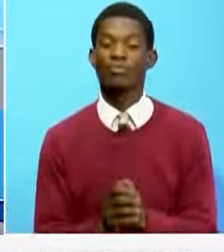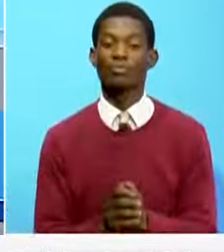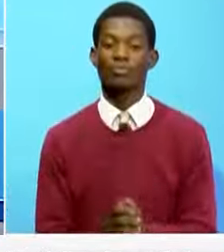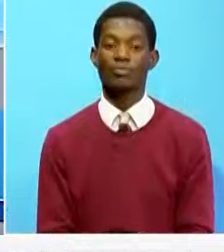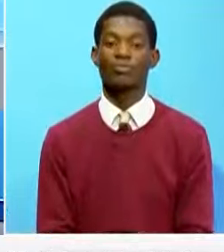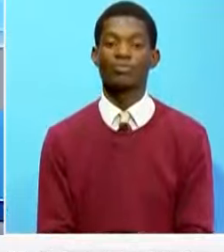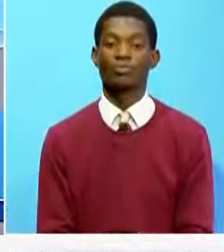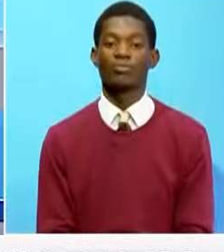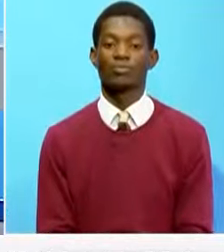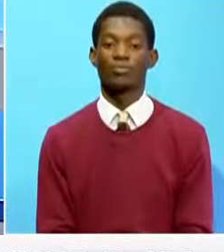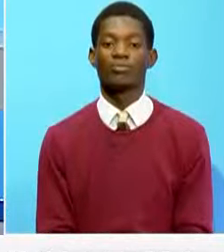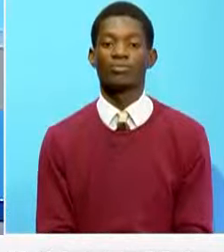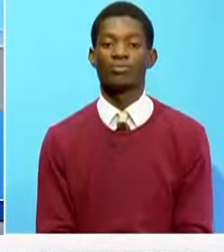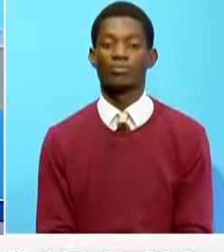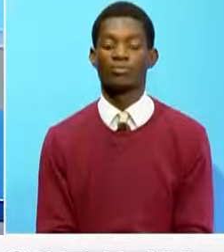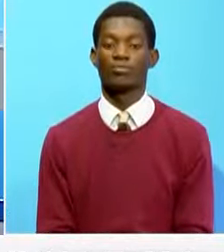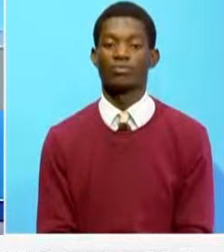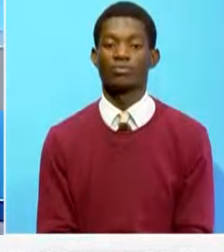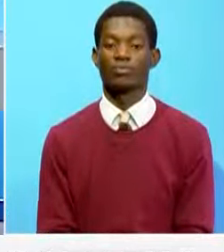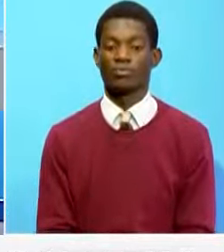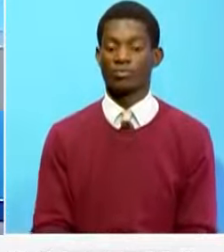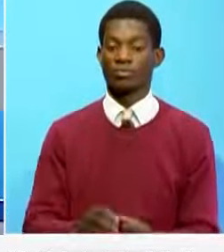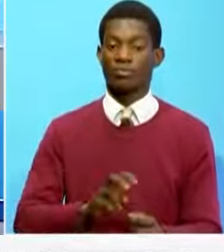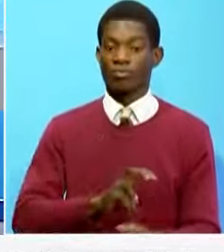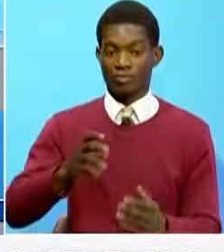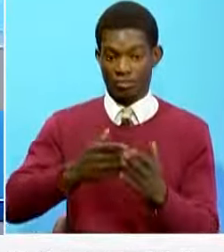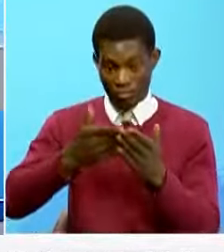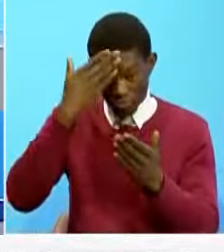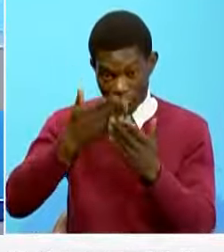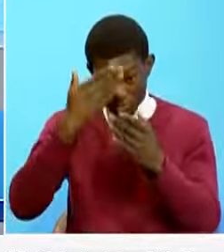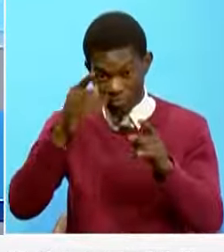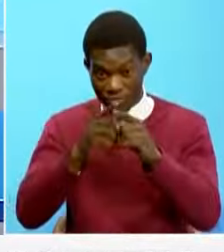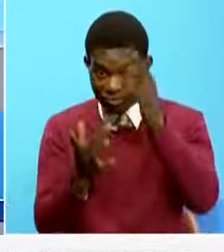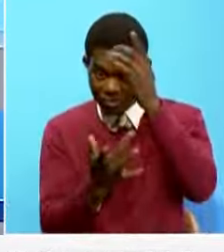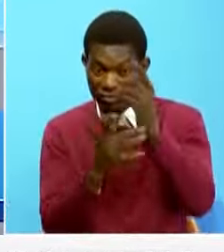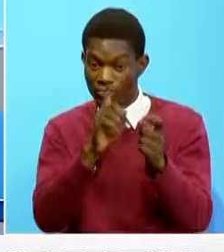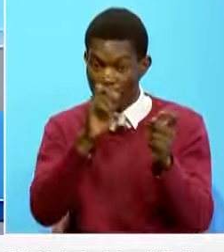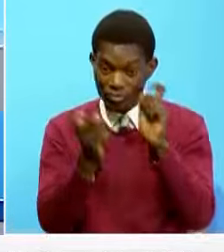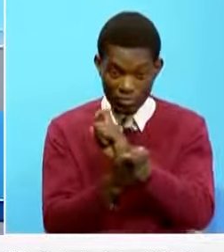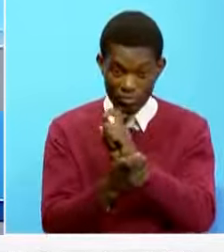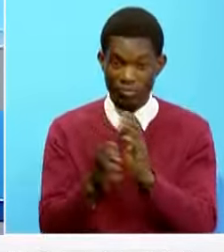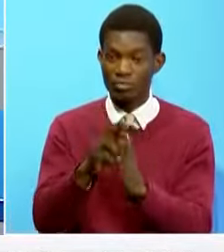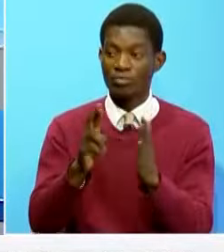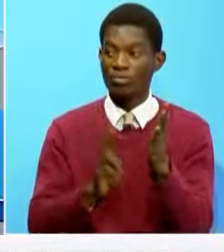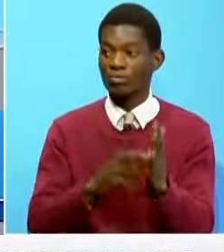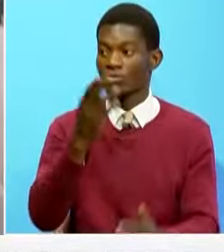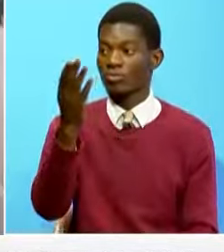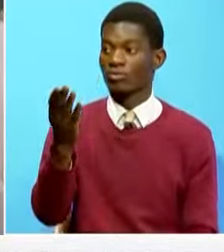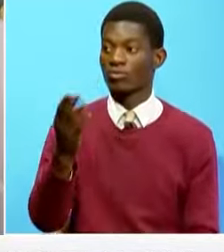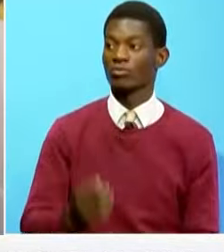Century Africa, a Journey of Long Life Learning and Technological Transformation. Here is Wupe Sendwa with the